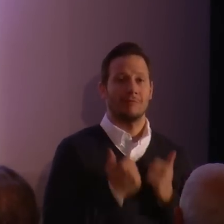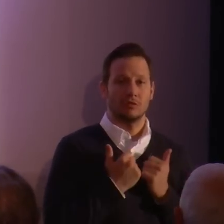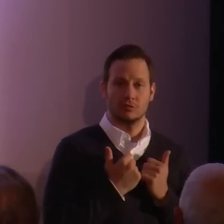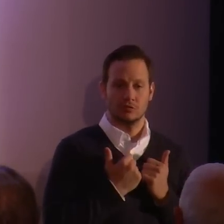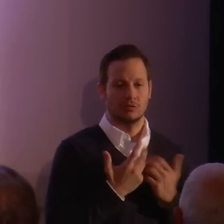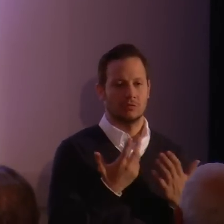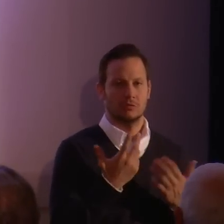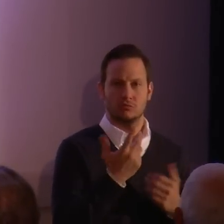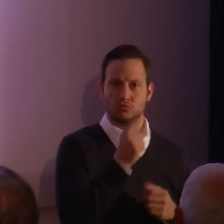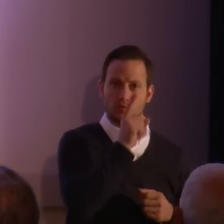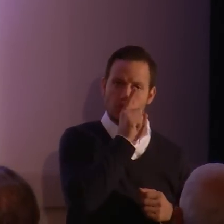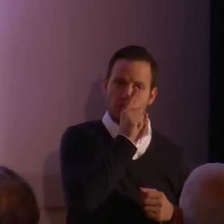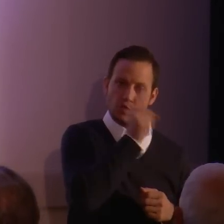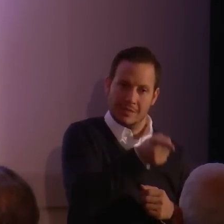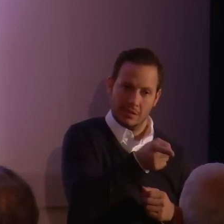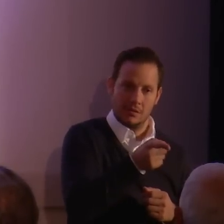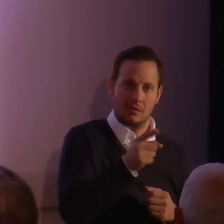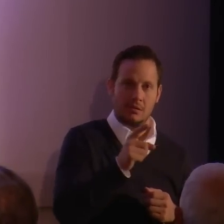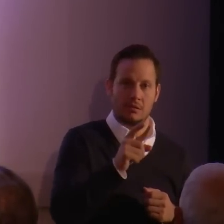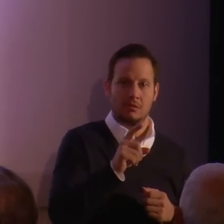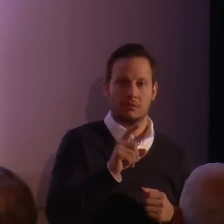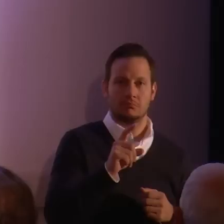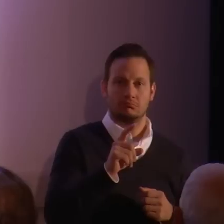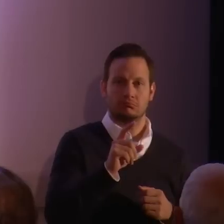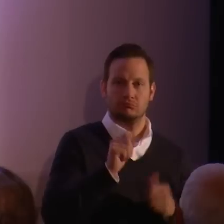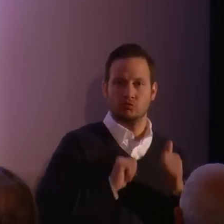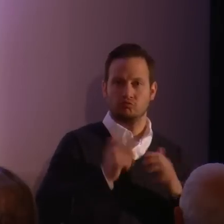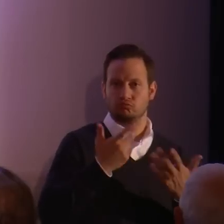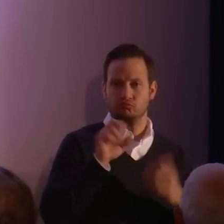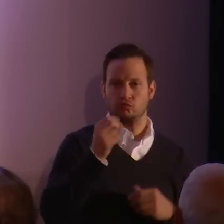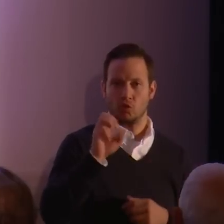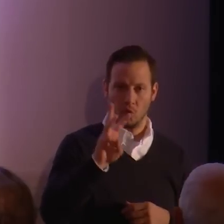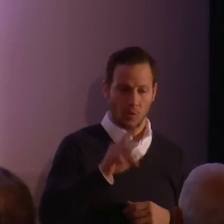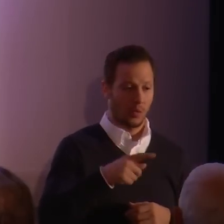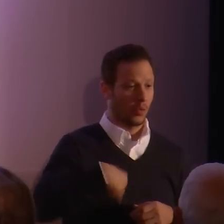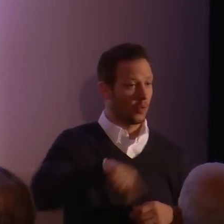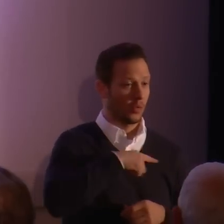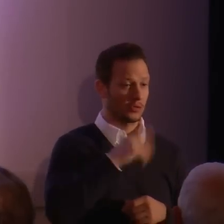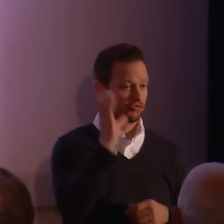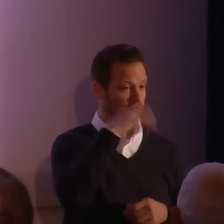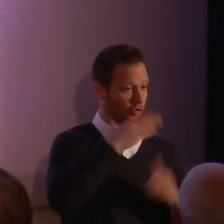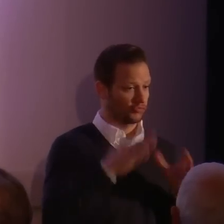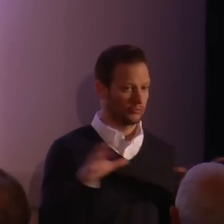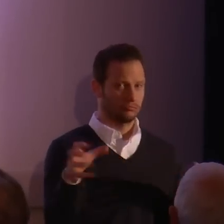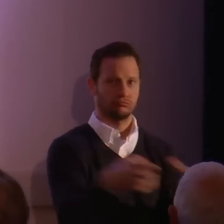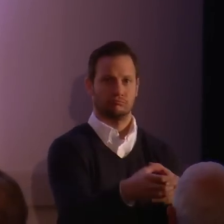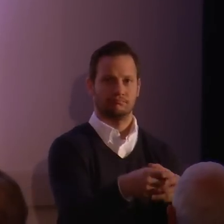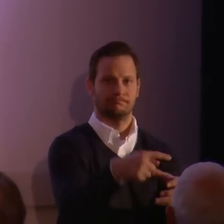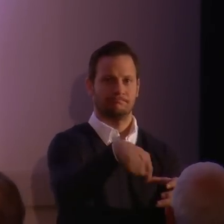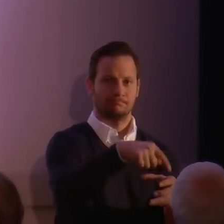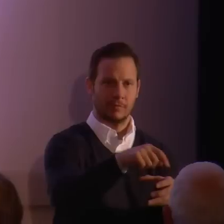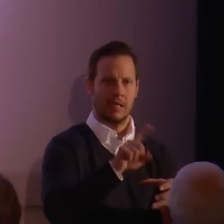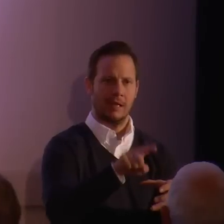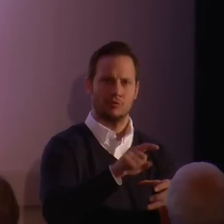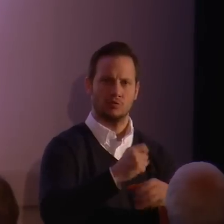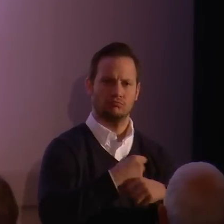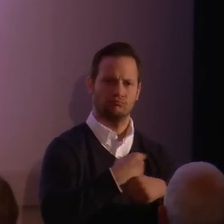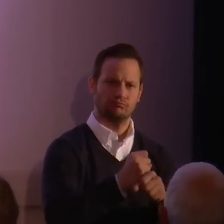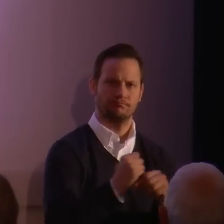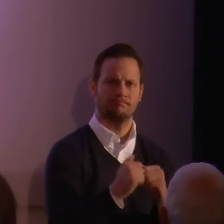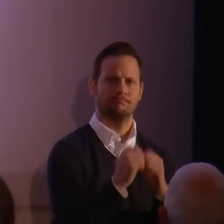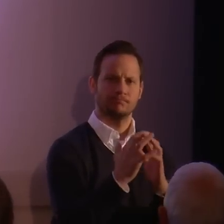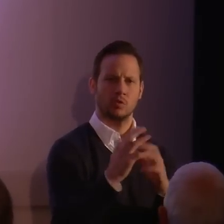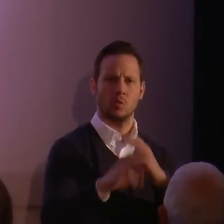very real reality show in which a group of complete strangers are stranded together, forced to create a world in which to live,